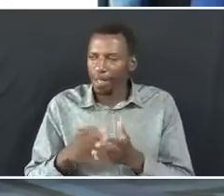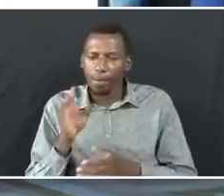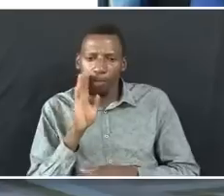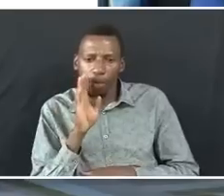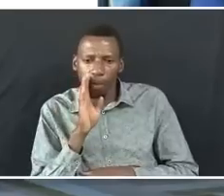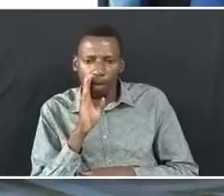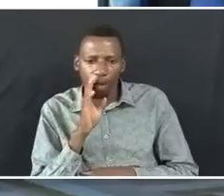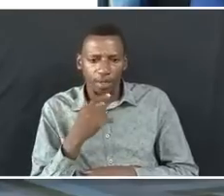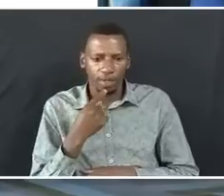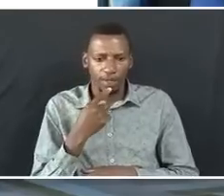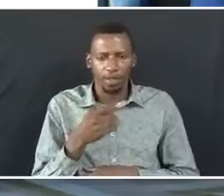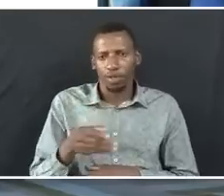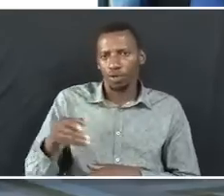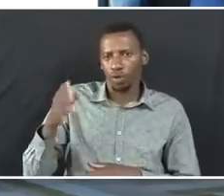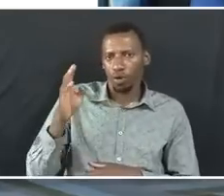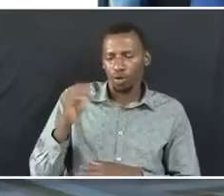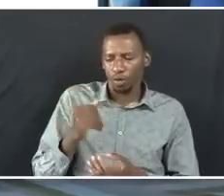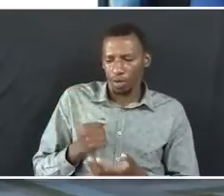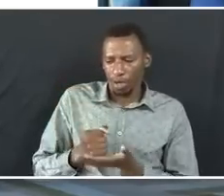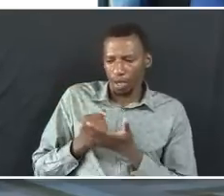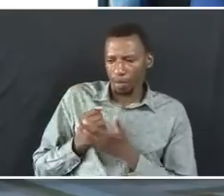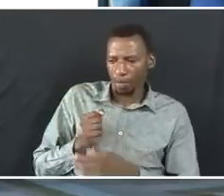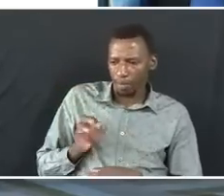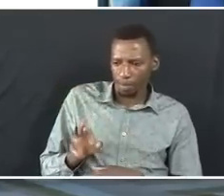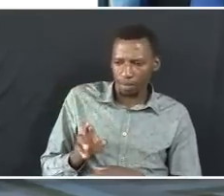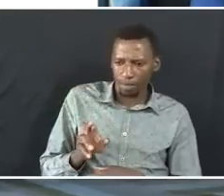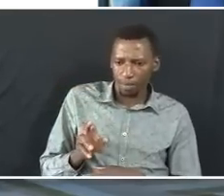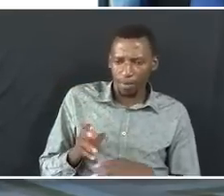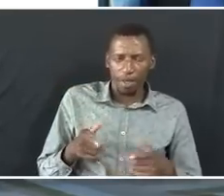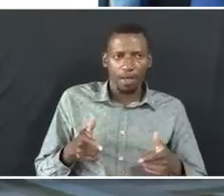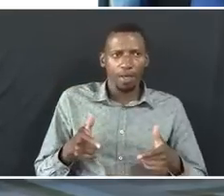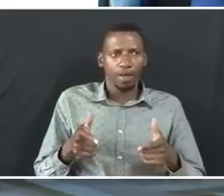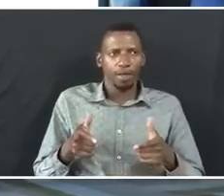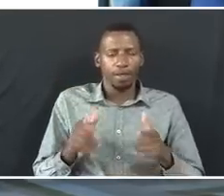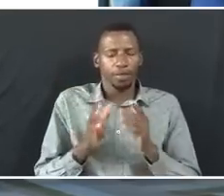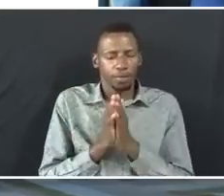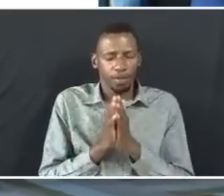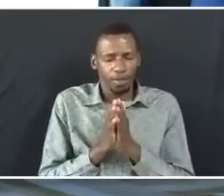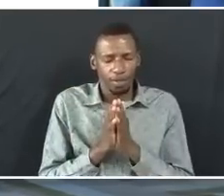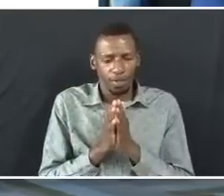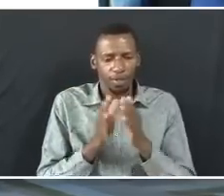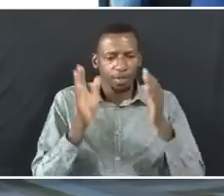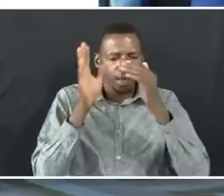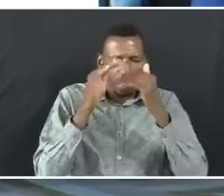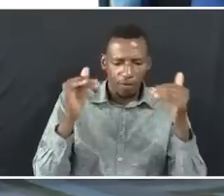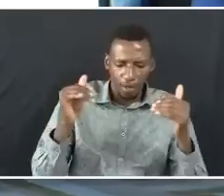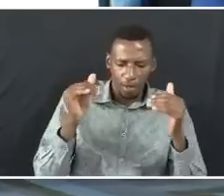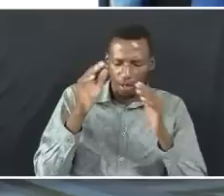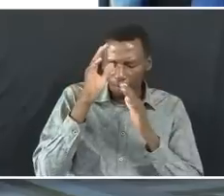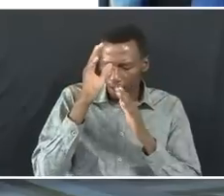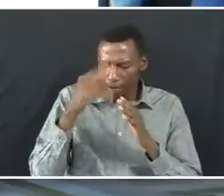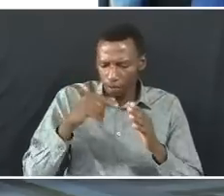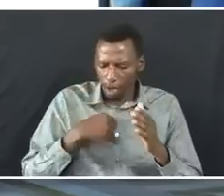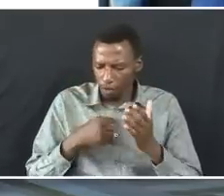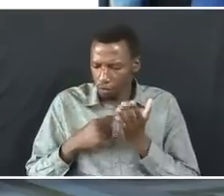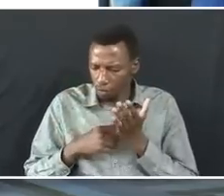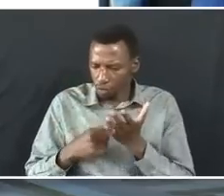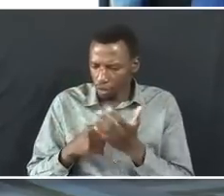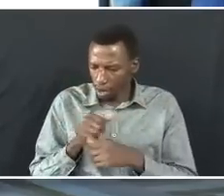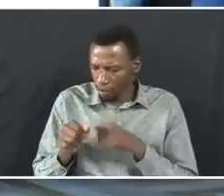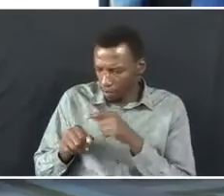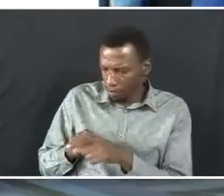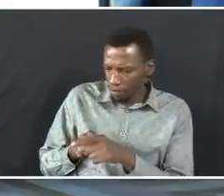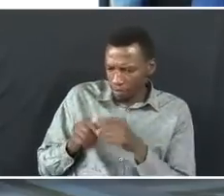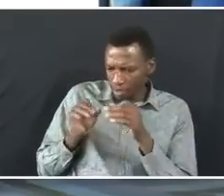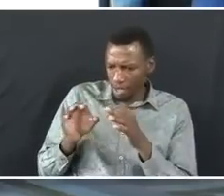hey, God help her. Let us pray. Say, Heavenly Father, we have met, we've talked about Maureen. If there are things we have said that